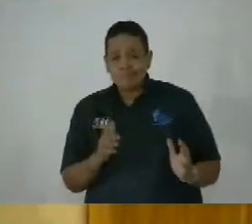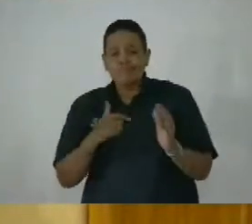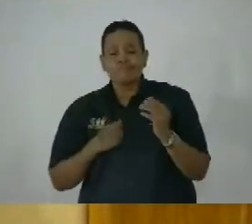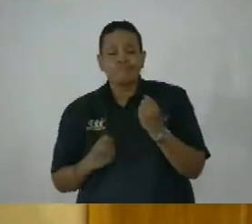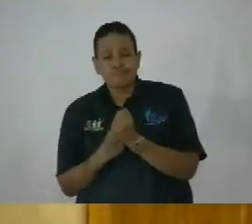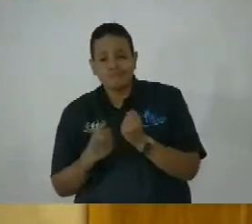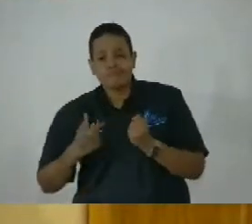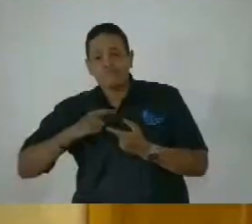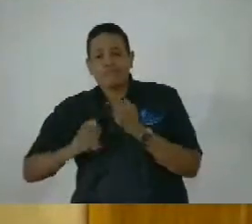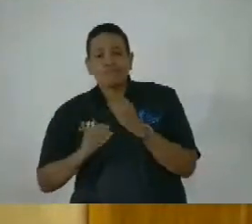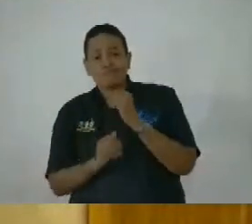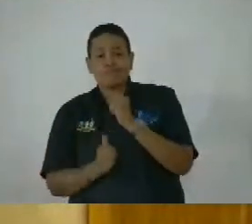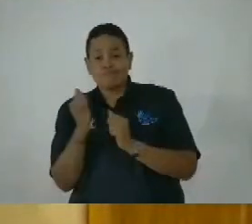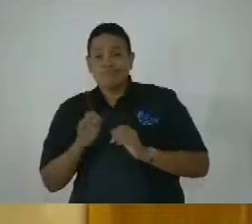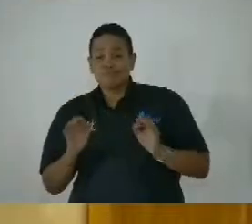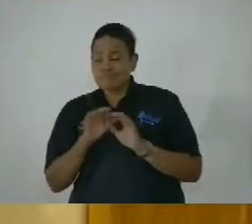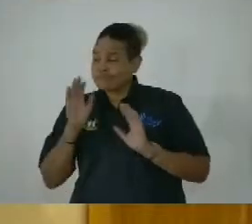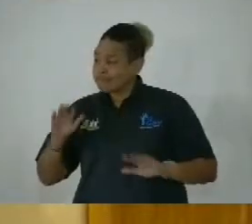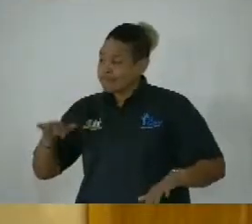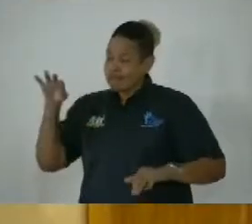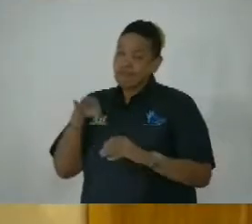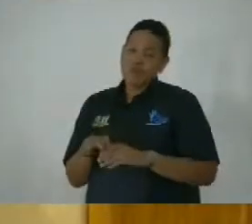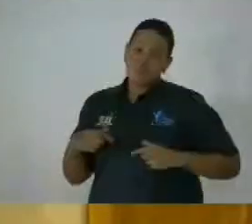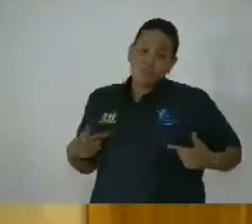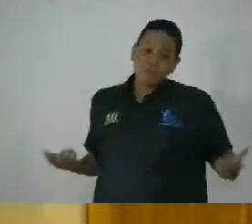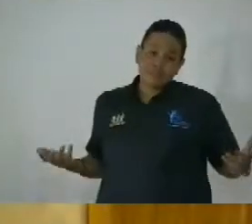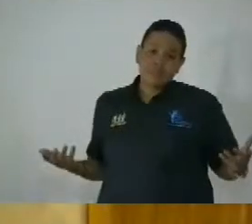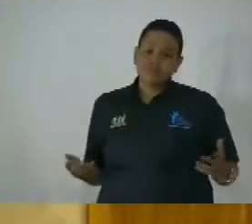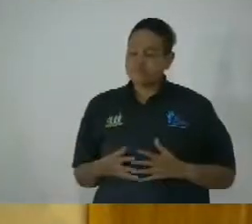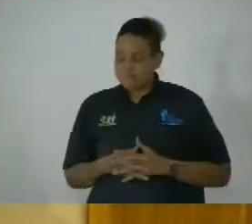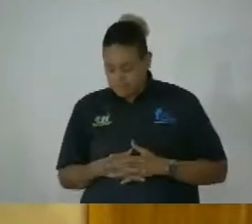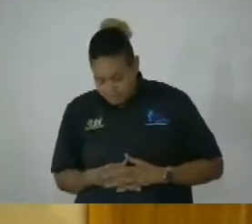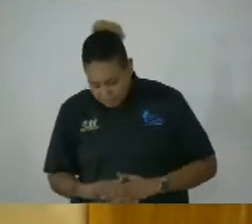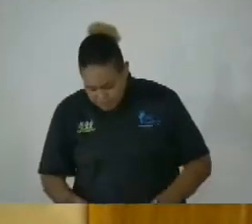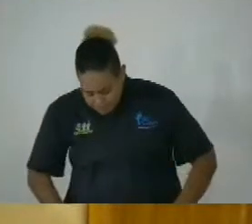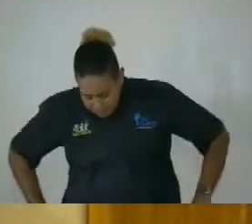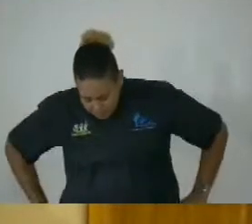supported me, and most importantly, voted for me.